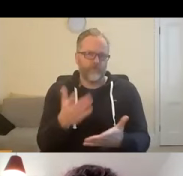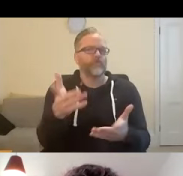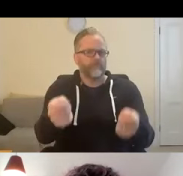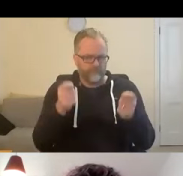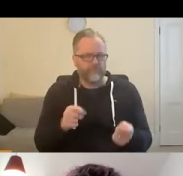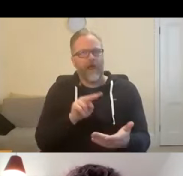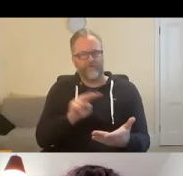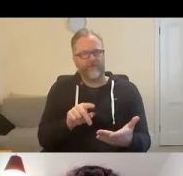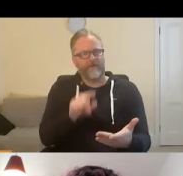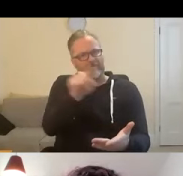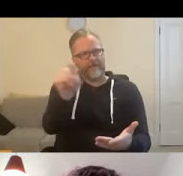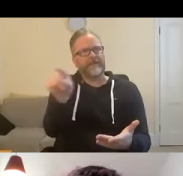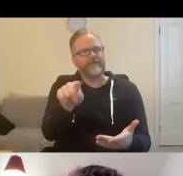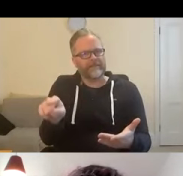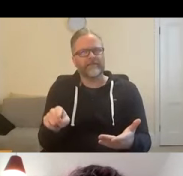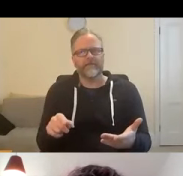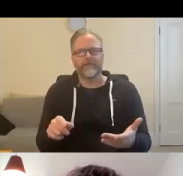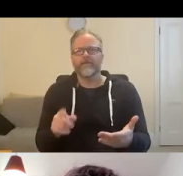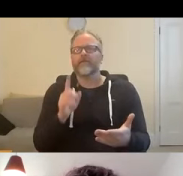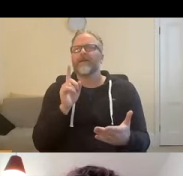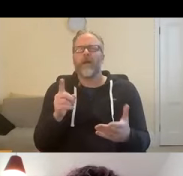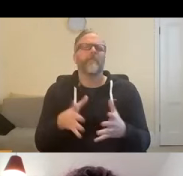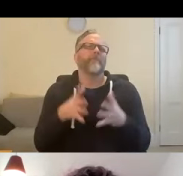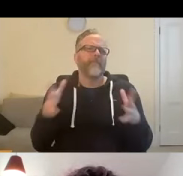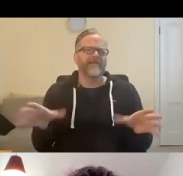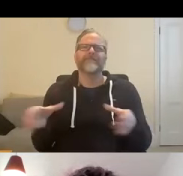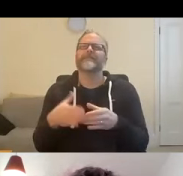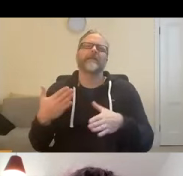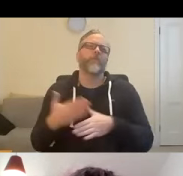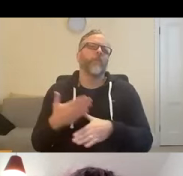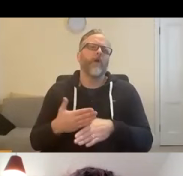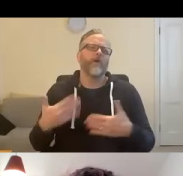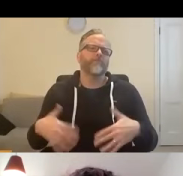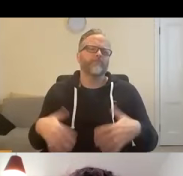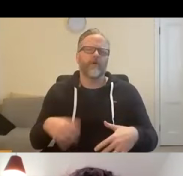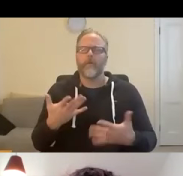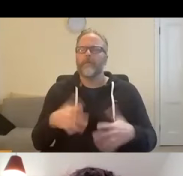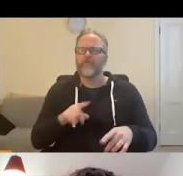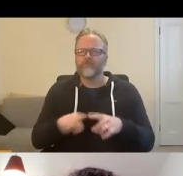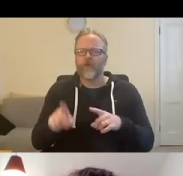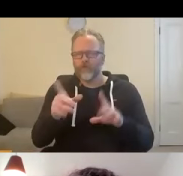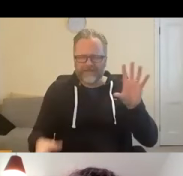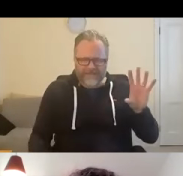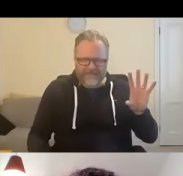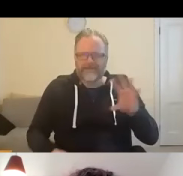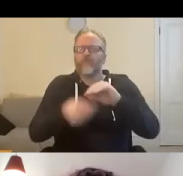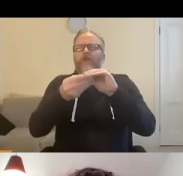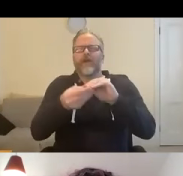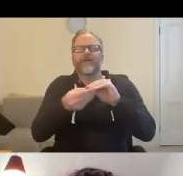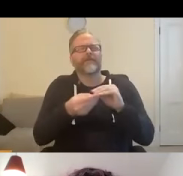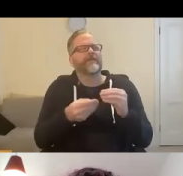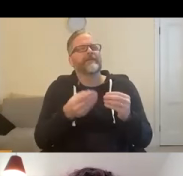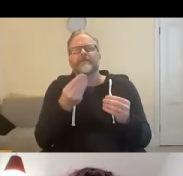those. And again, this was a massive team effort, where we tried to summarize a